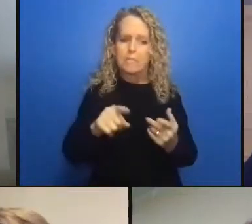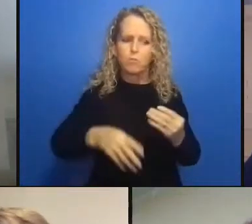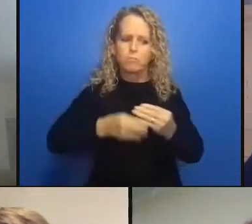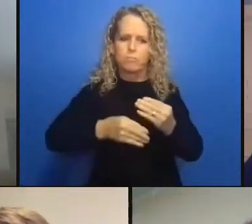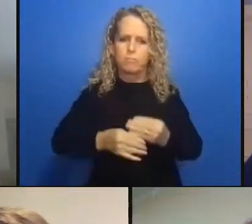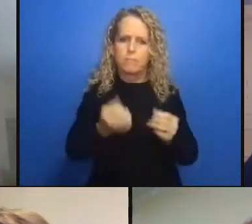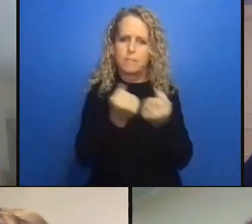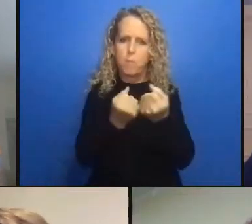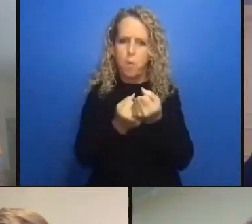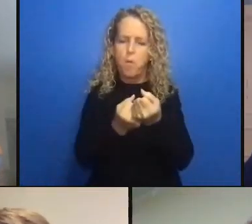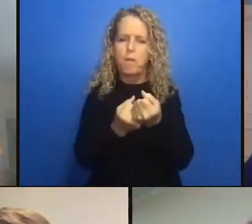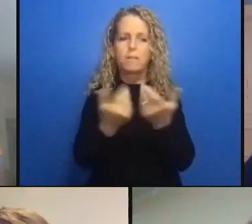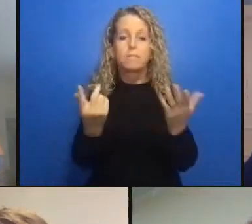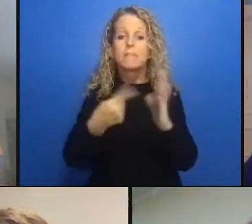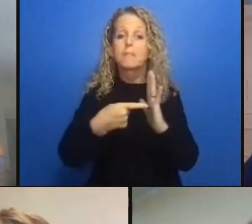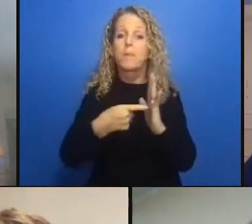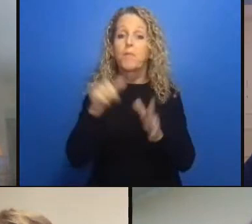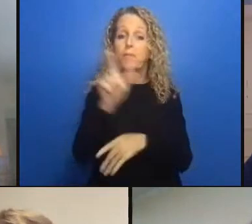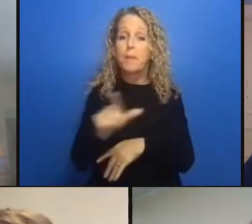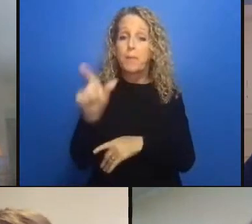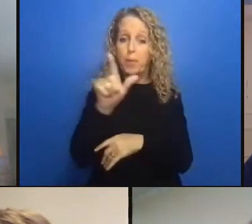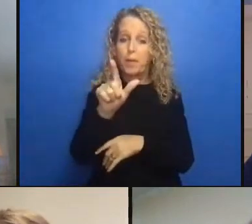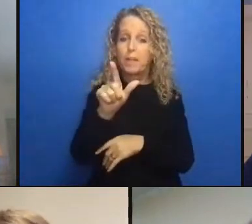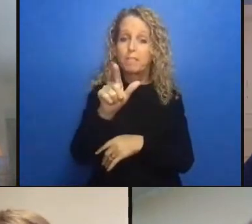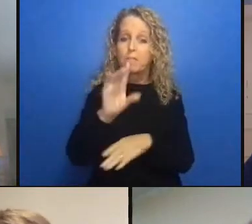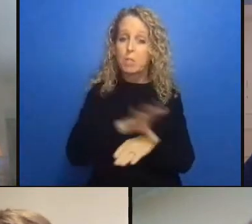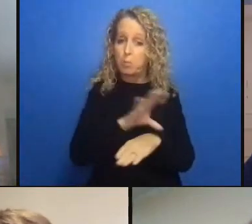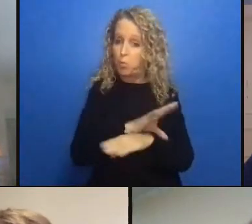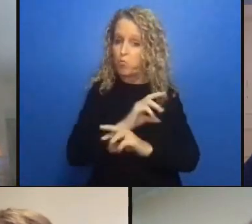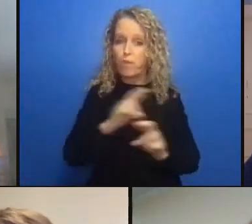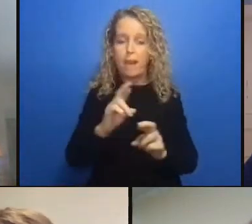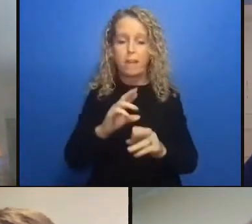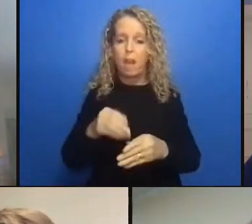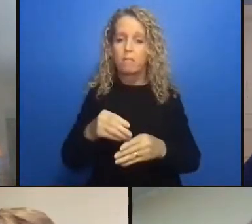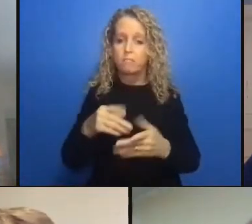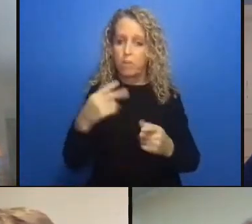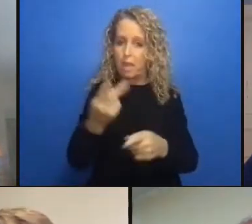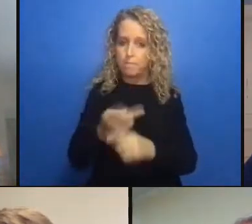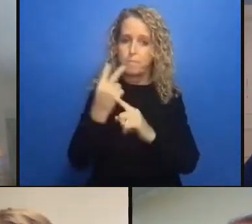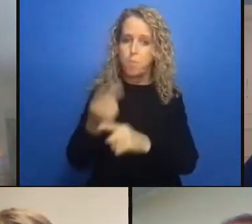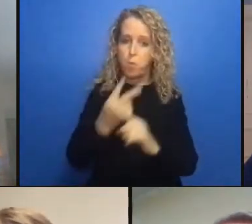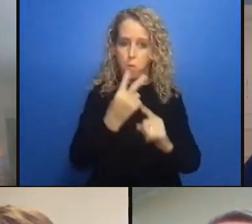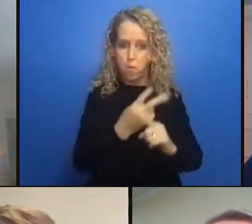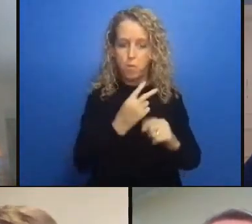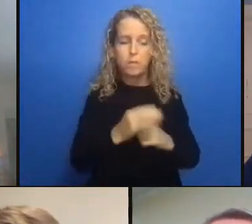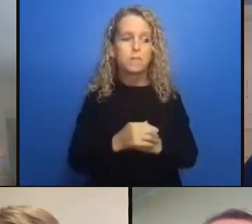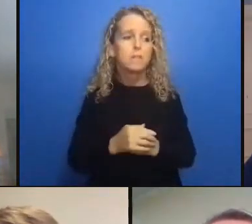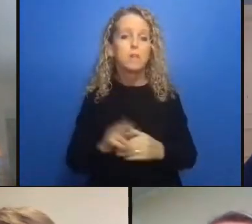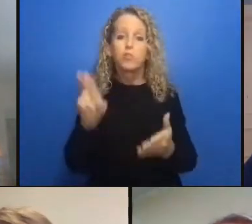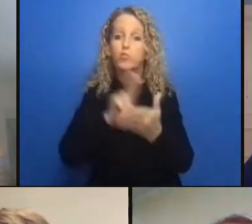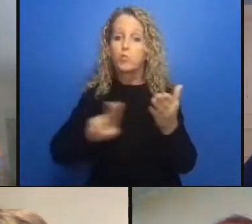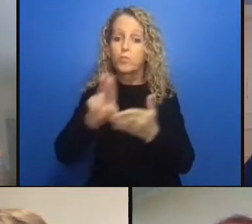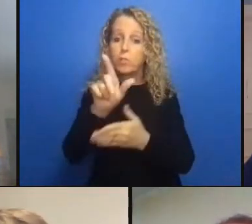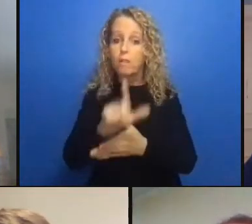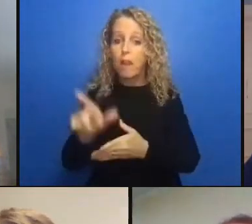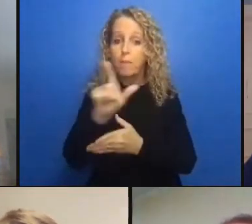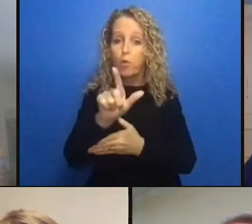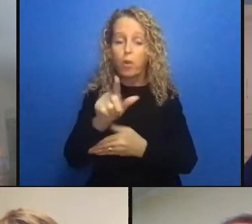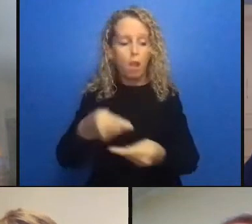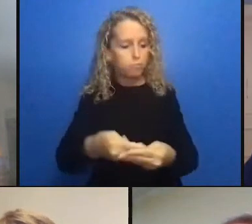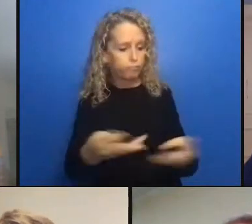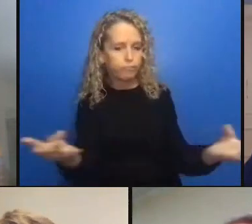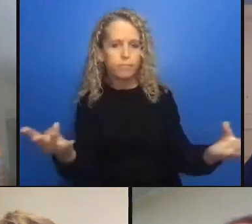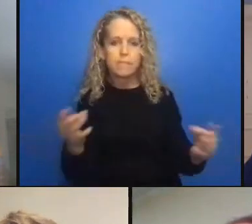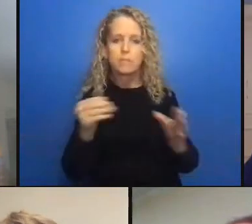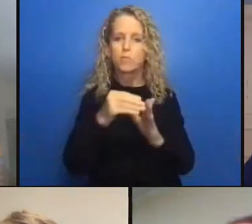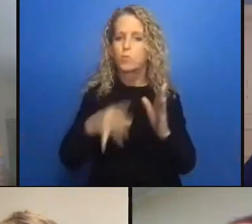computers accessible to the community. University libraries are making computers available to students who can't afford their own laptops.